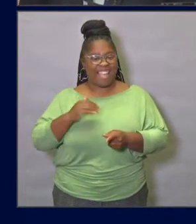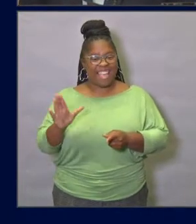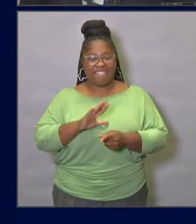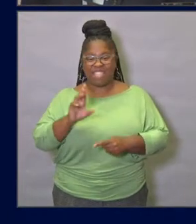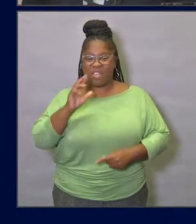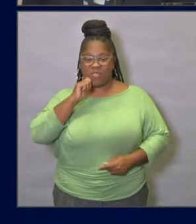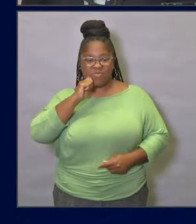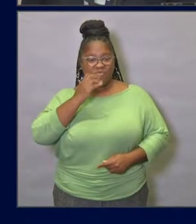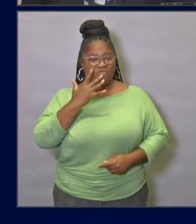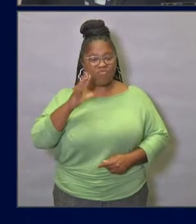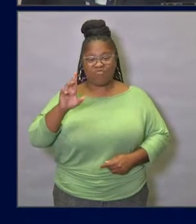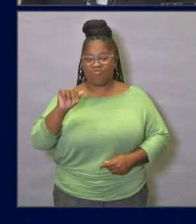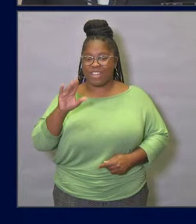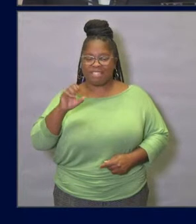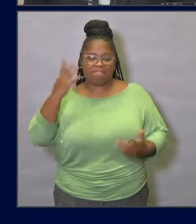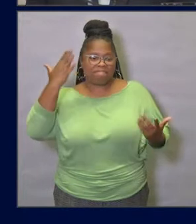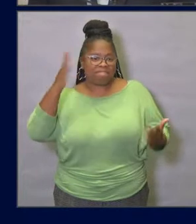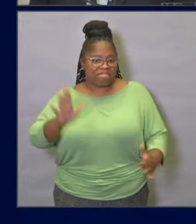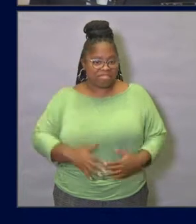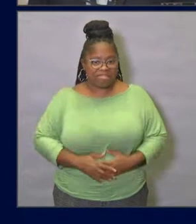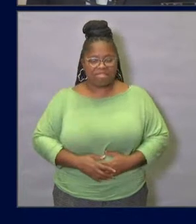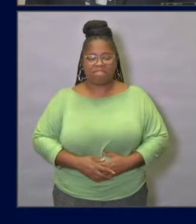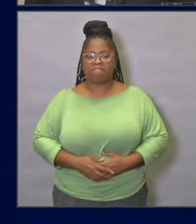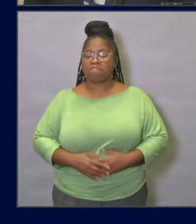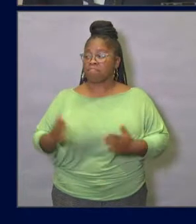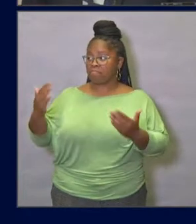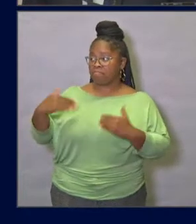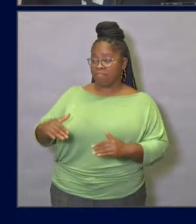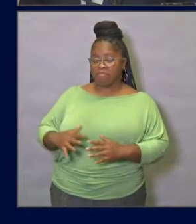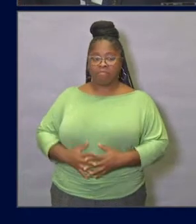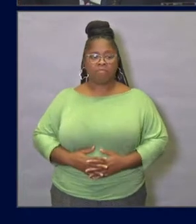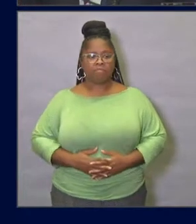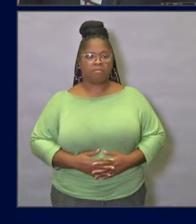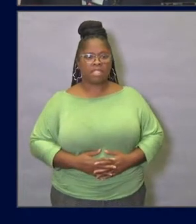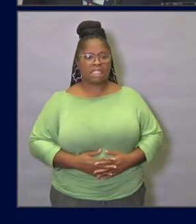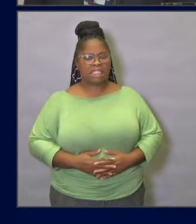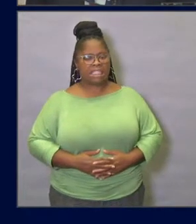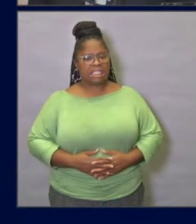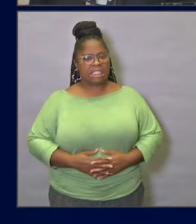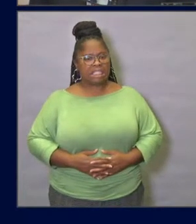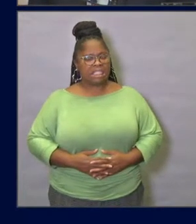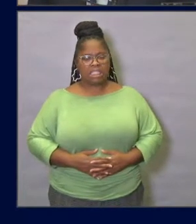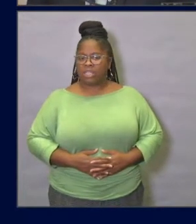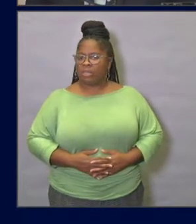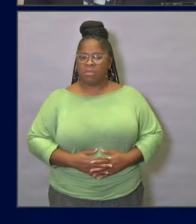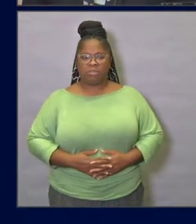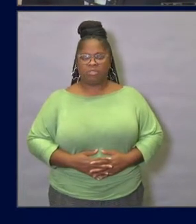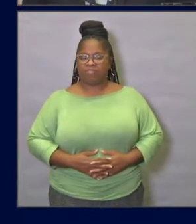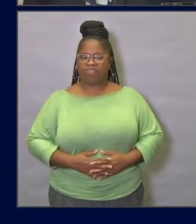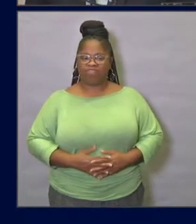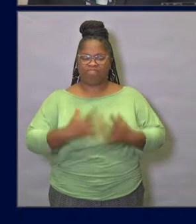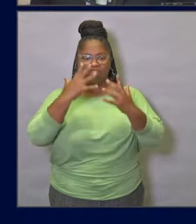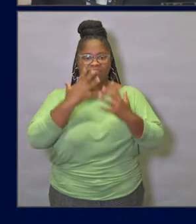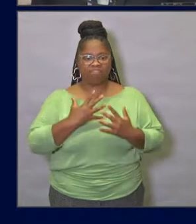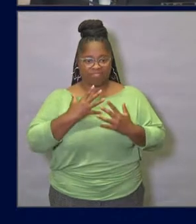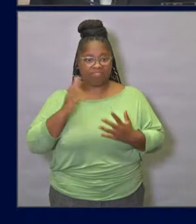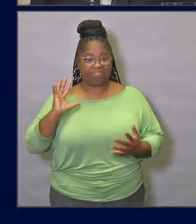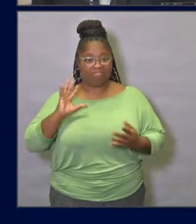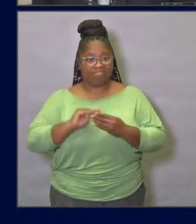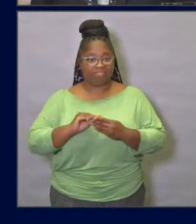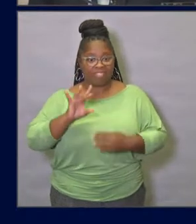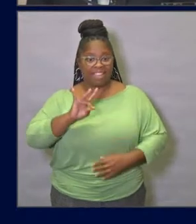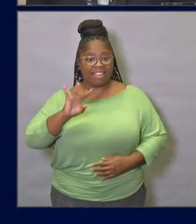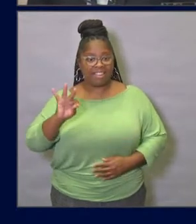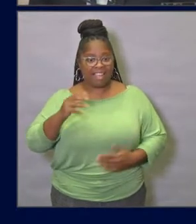or unspecified. The next slide, please. I'm really sad to report that to date, 89 healthcare workers